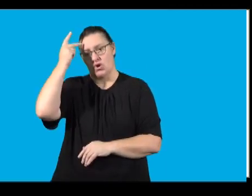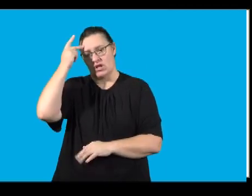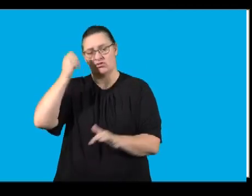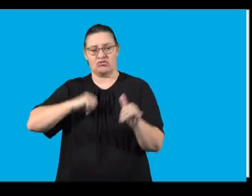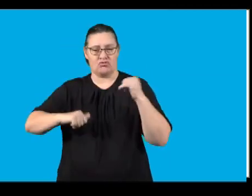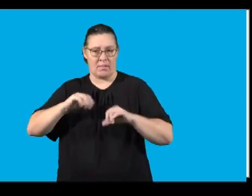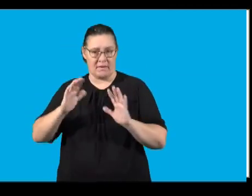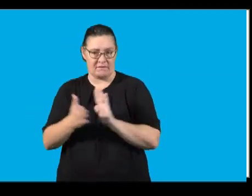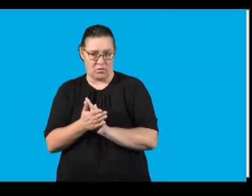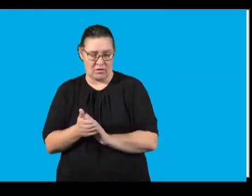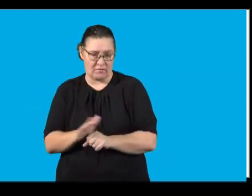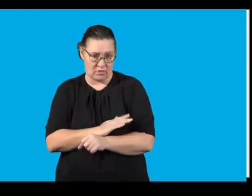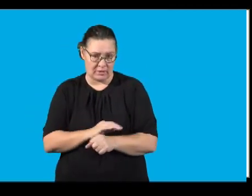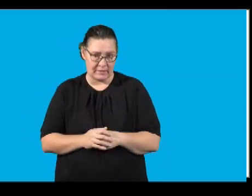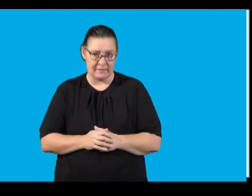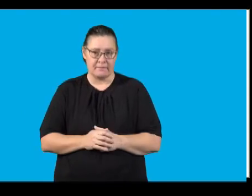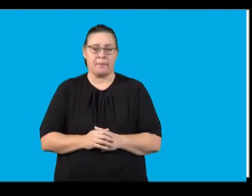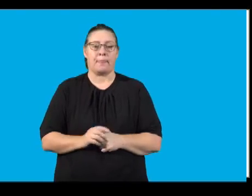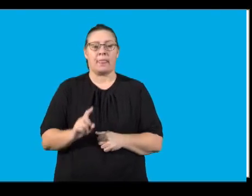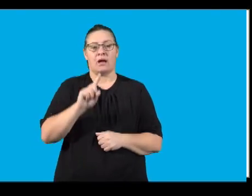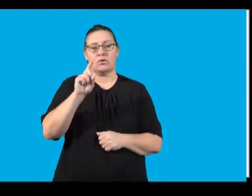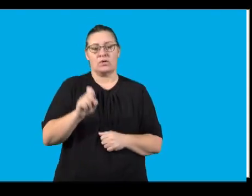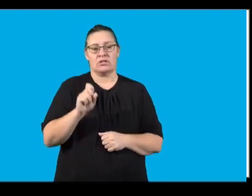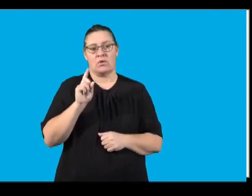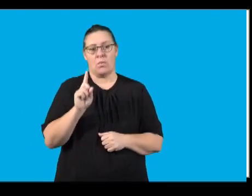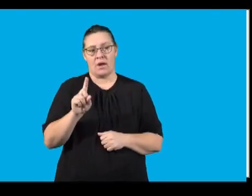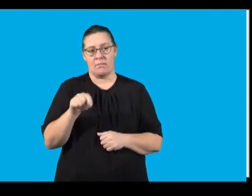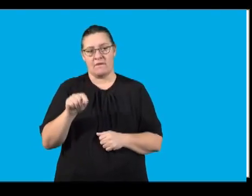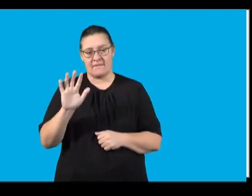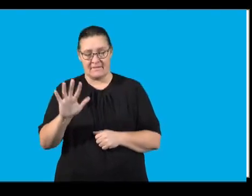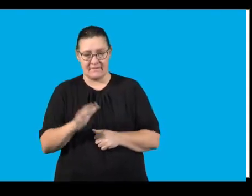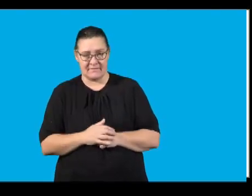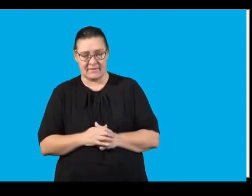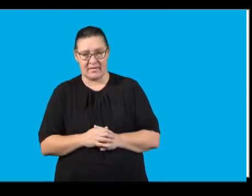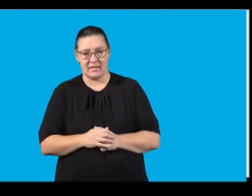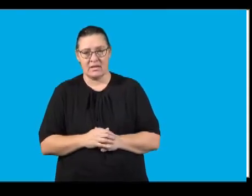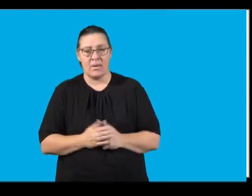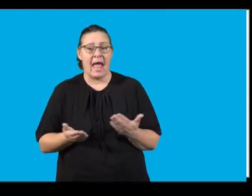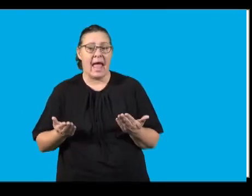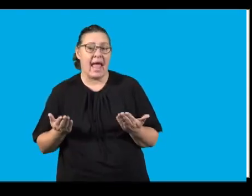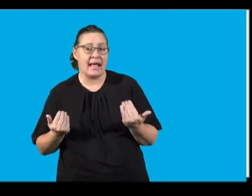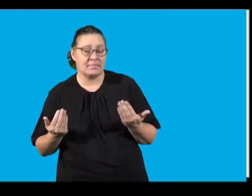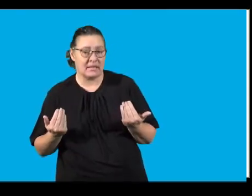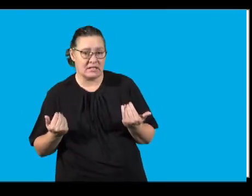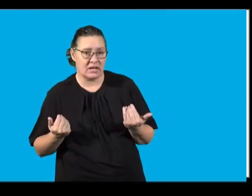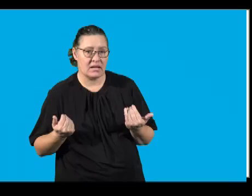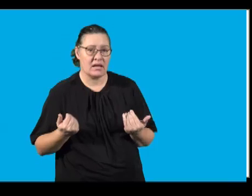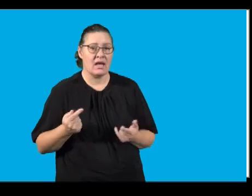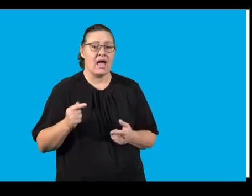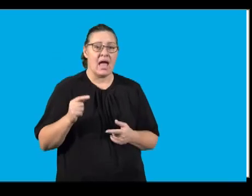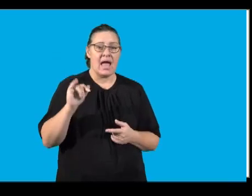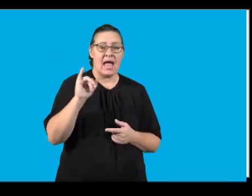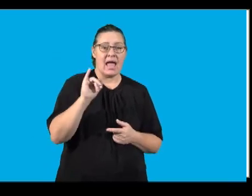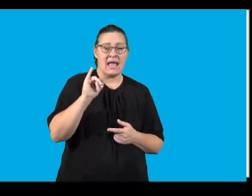of the drama as a whole? Let's move on to question 1.5. The expectations Isabel and